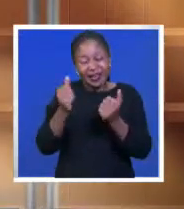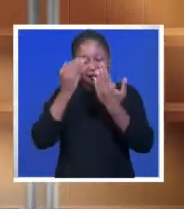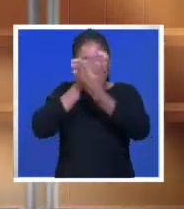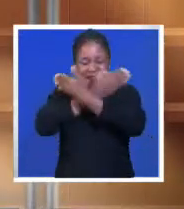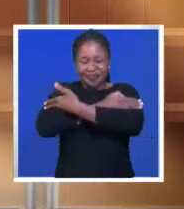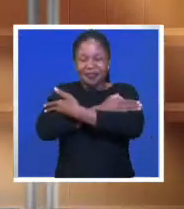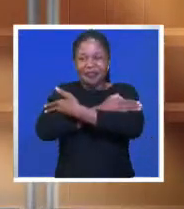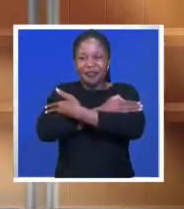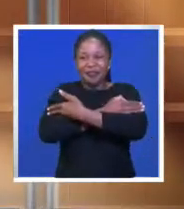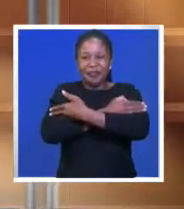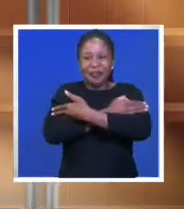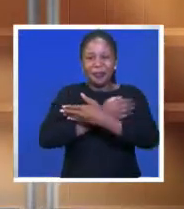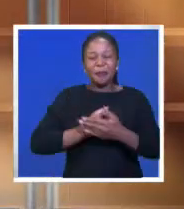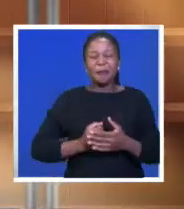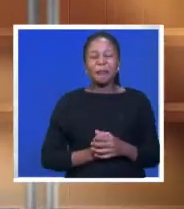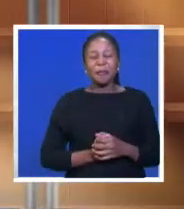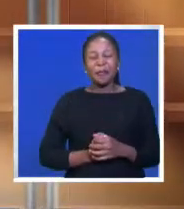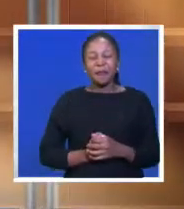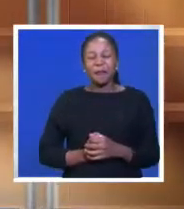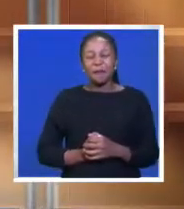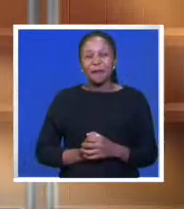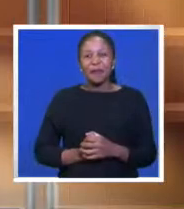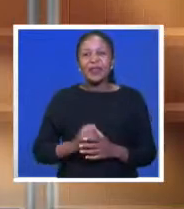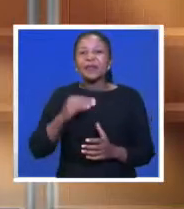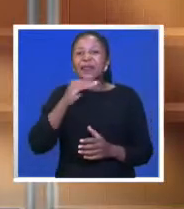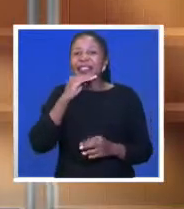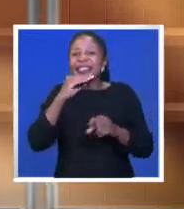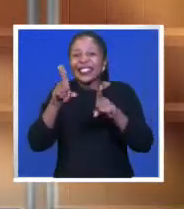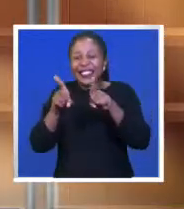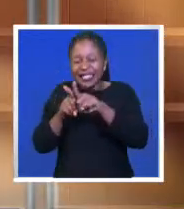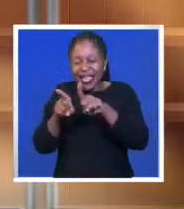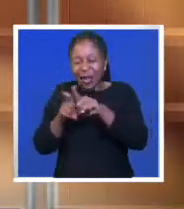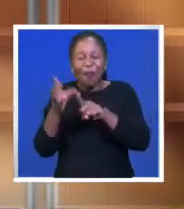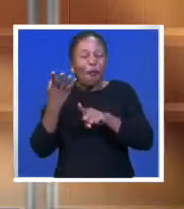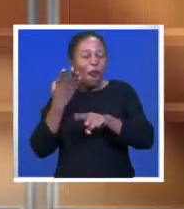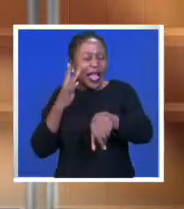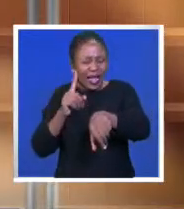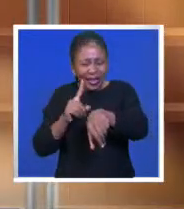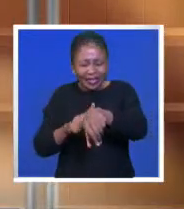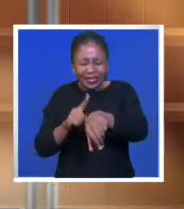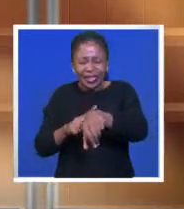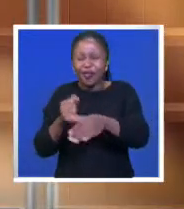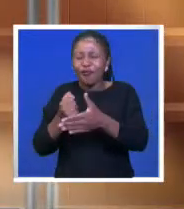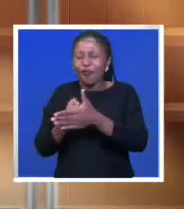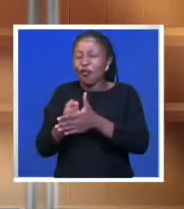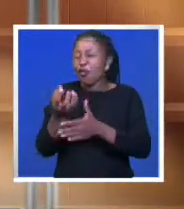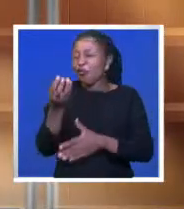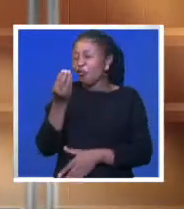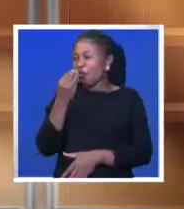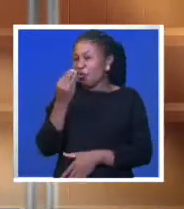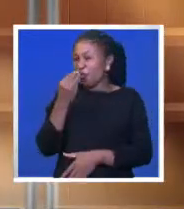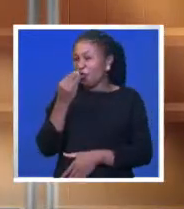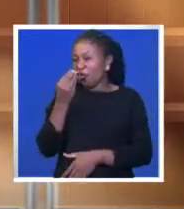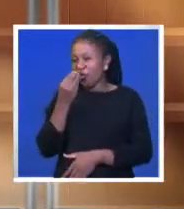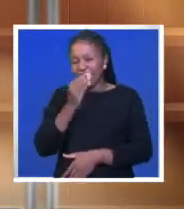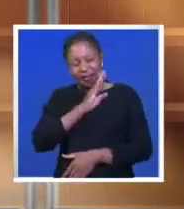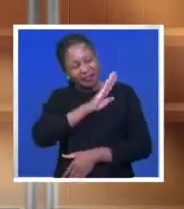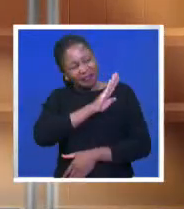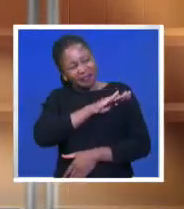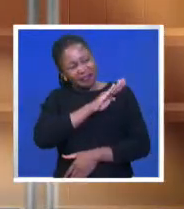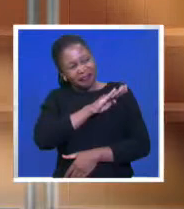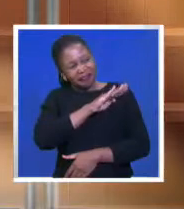right. The phrase what? Evening meal. Someone may say probably he was asleep, telling